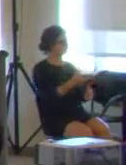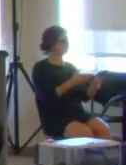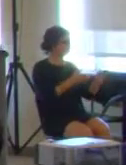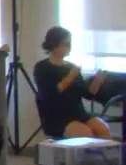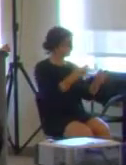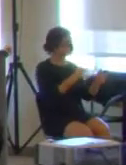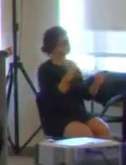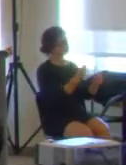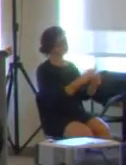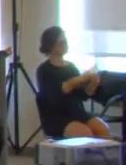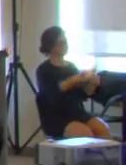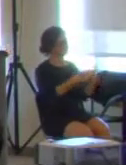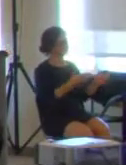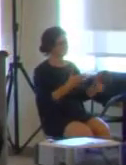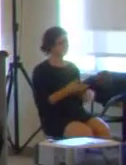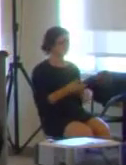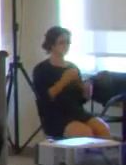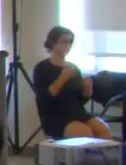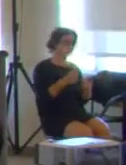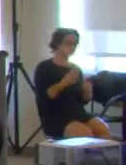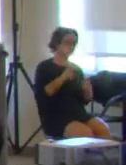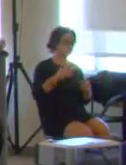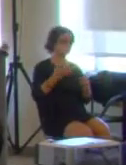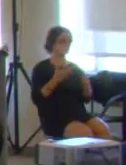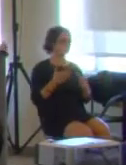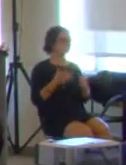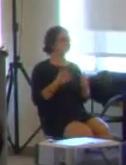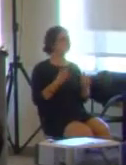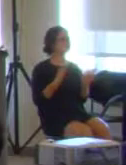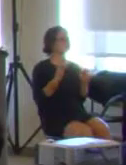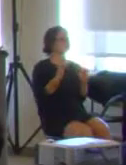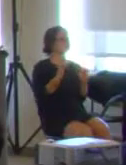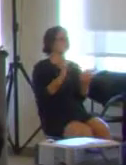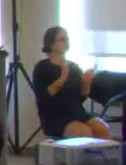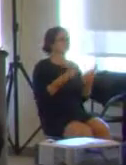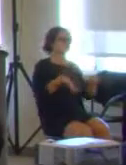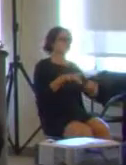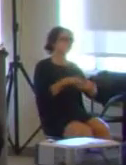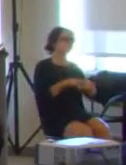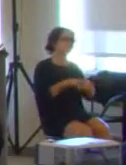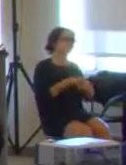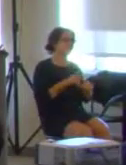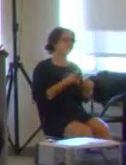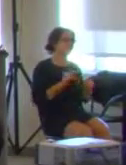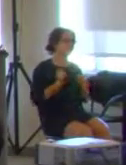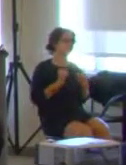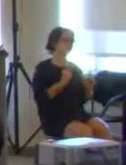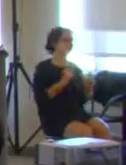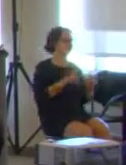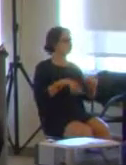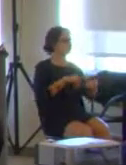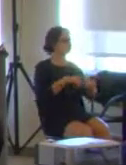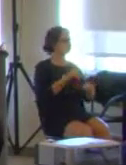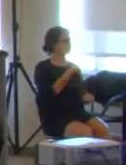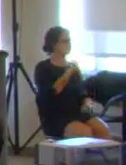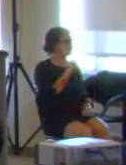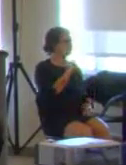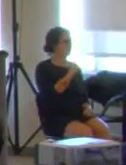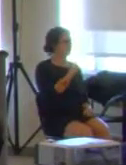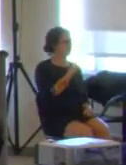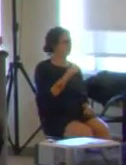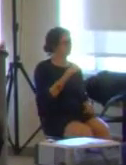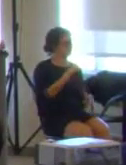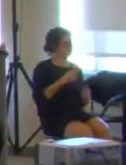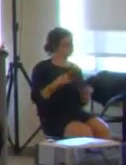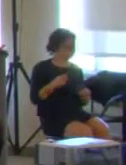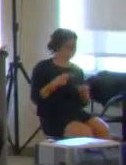It has to be provided in the organic way that each person needs those services And it has to